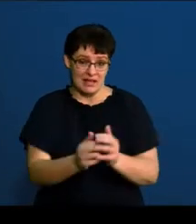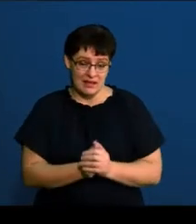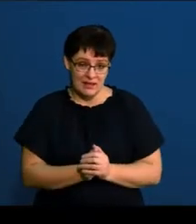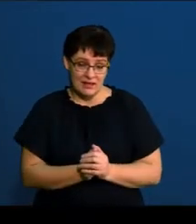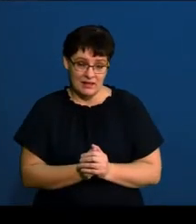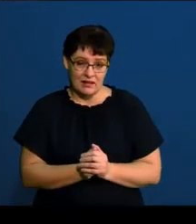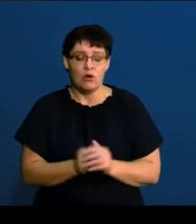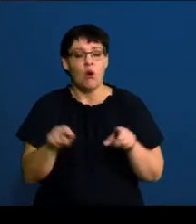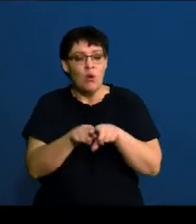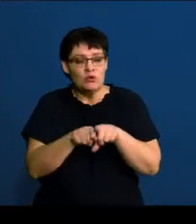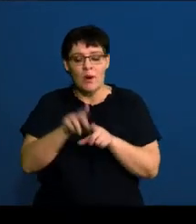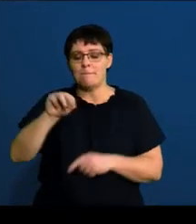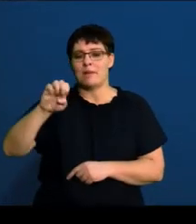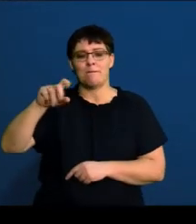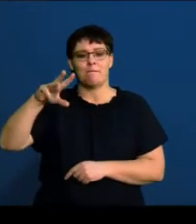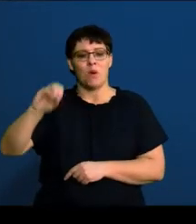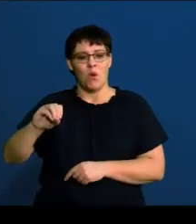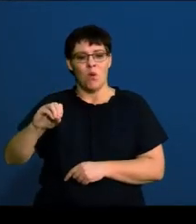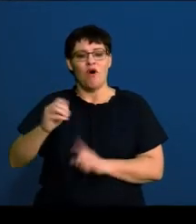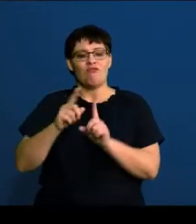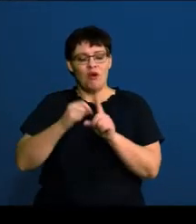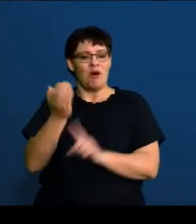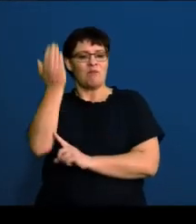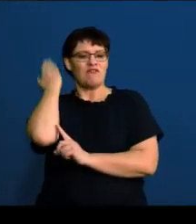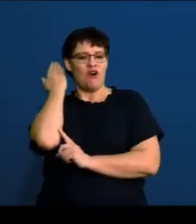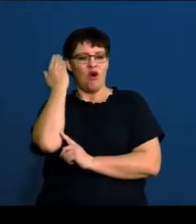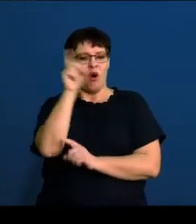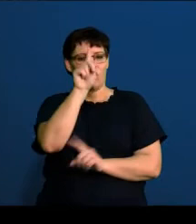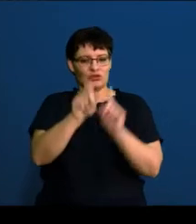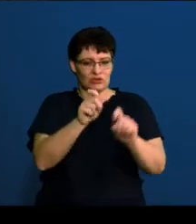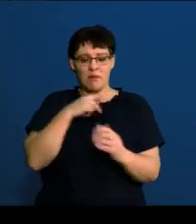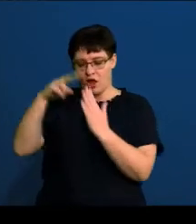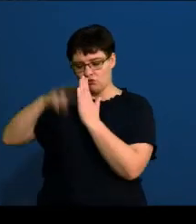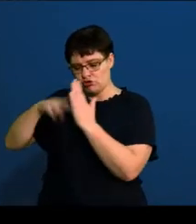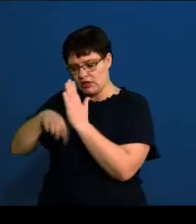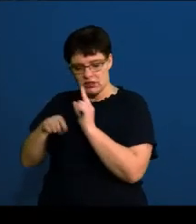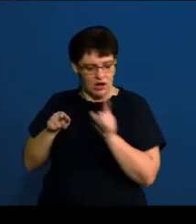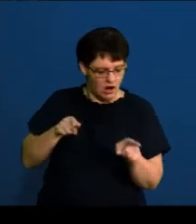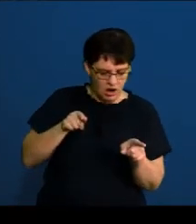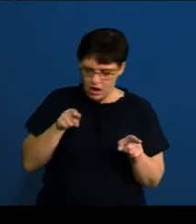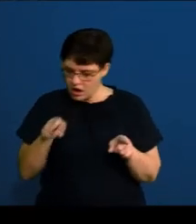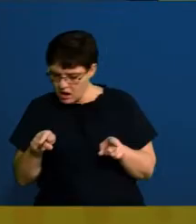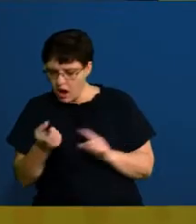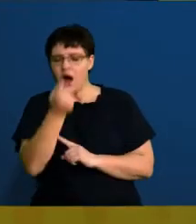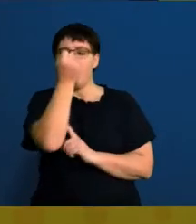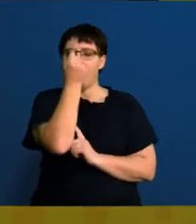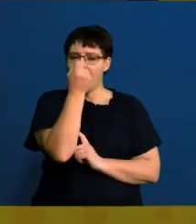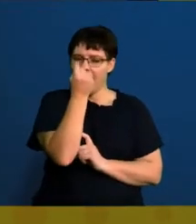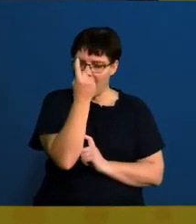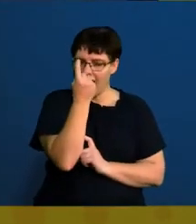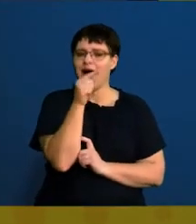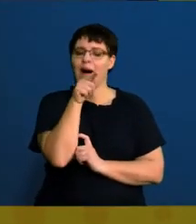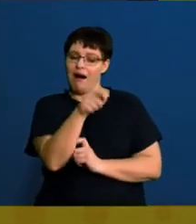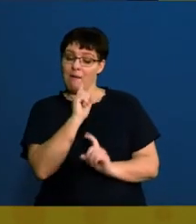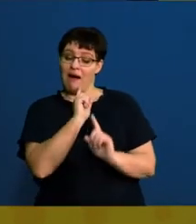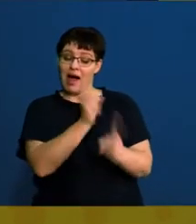have a memo that comes with the question paper. Make sure you read through the memo so you understand what the previous